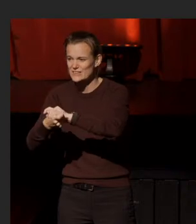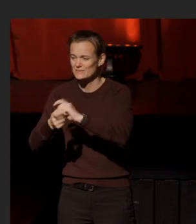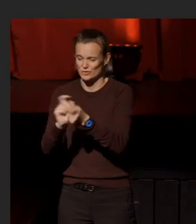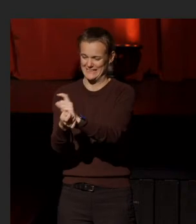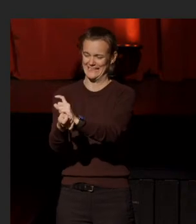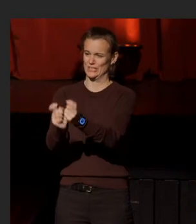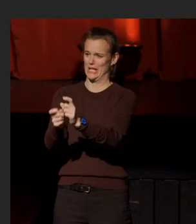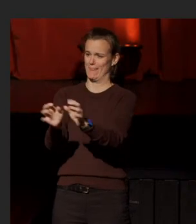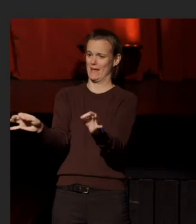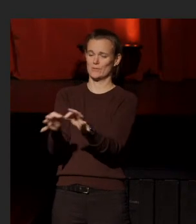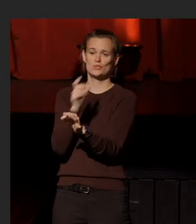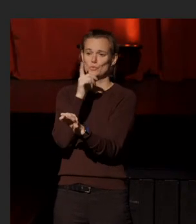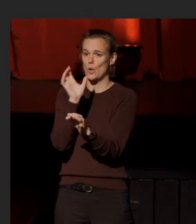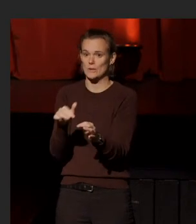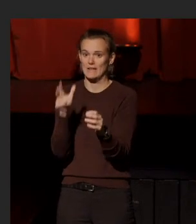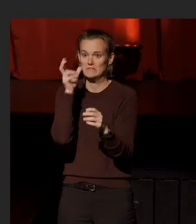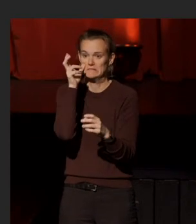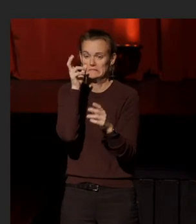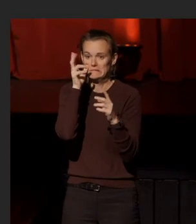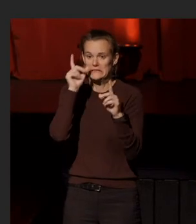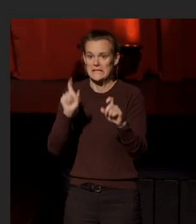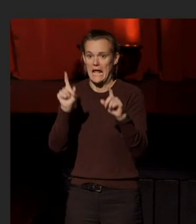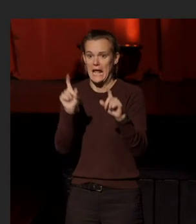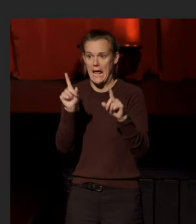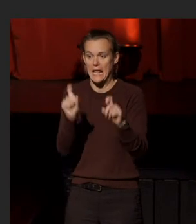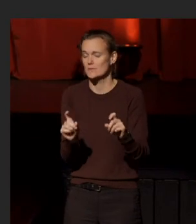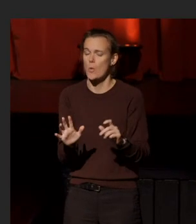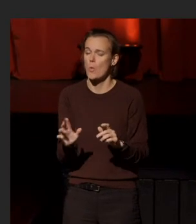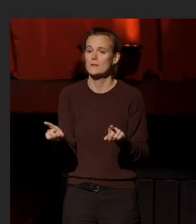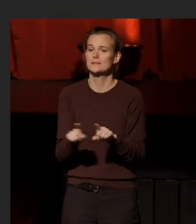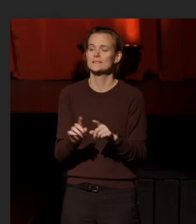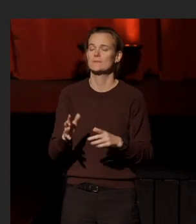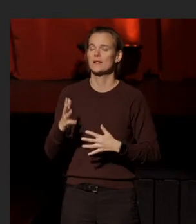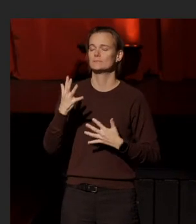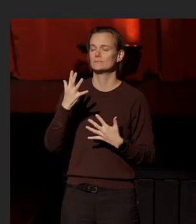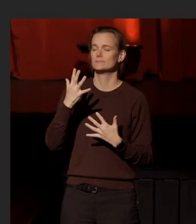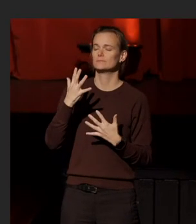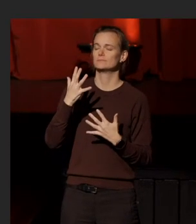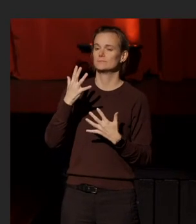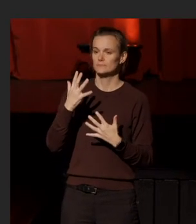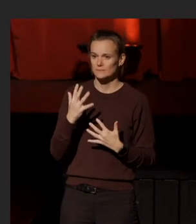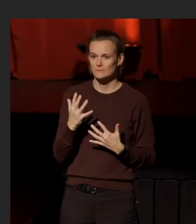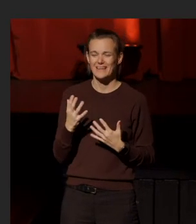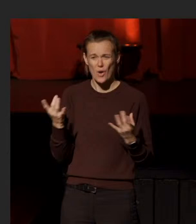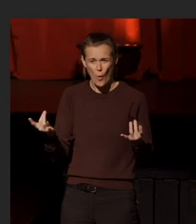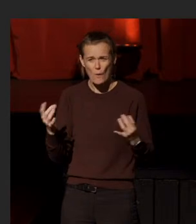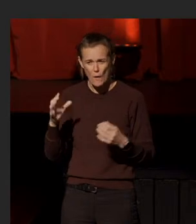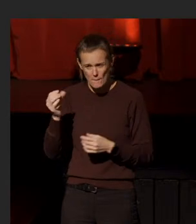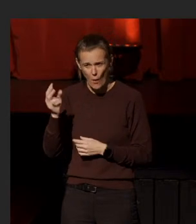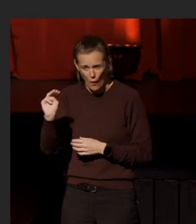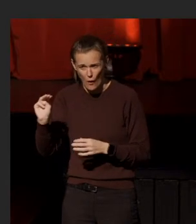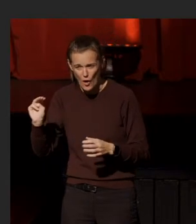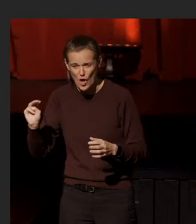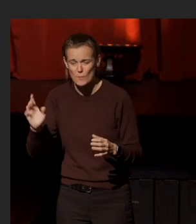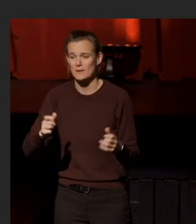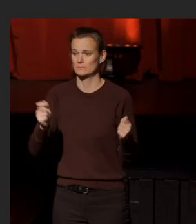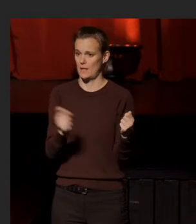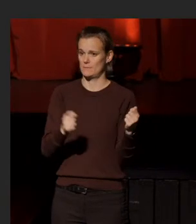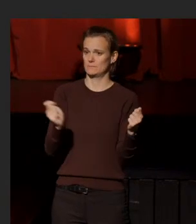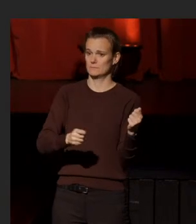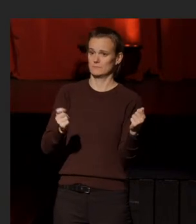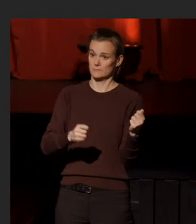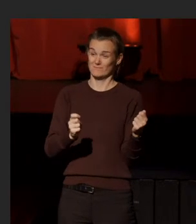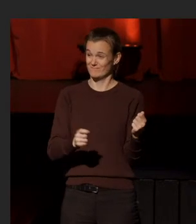after. It's like a meditation type or something, but it's a chant, and